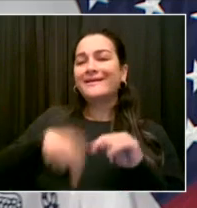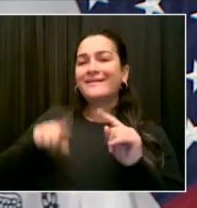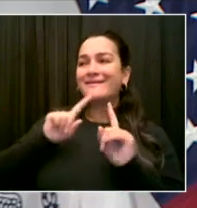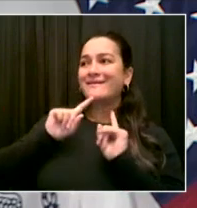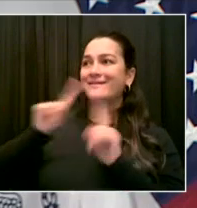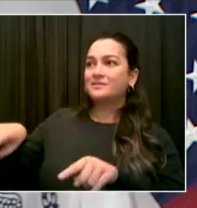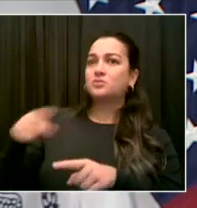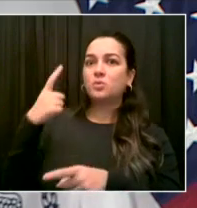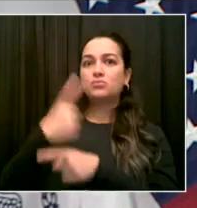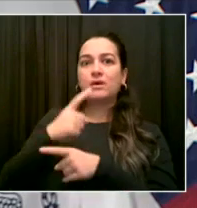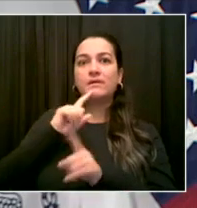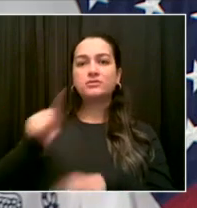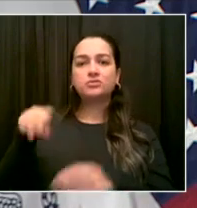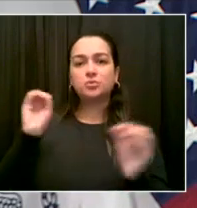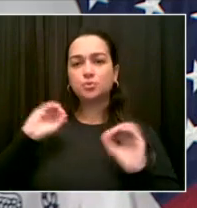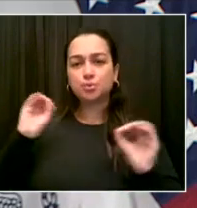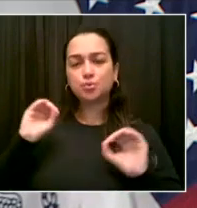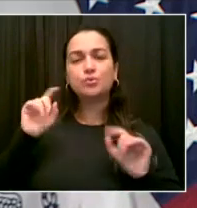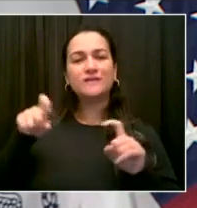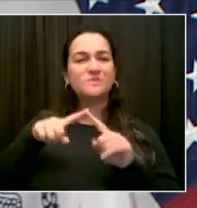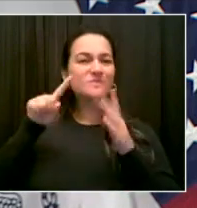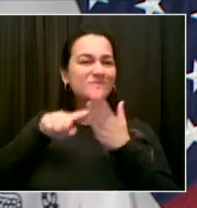and effectively as possible to protect people.